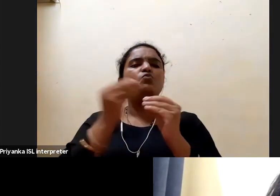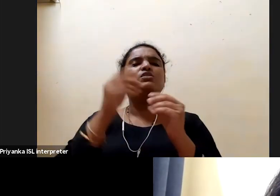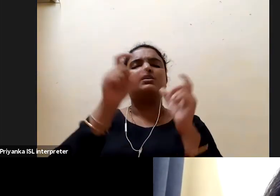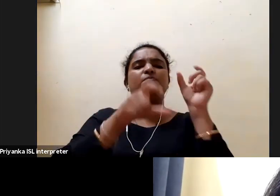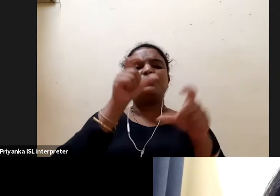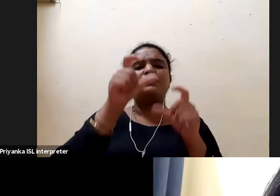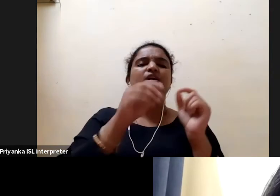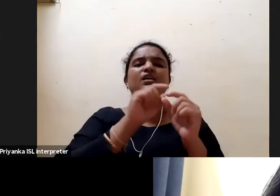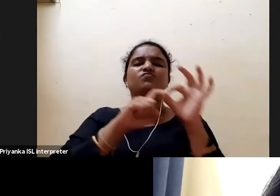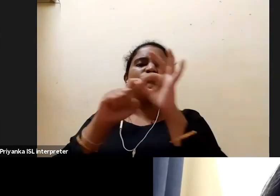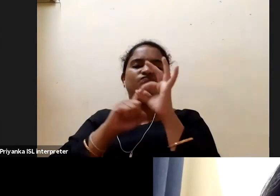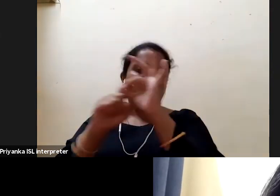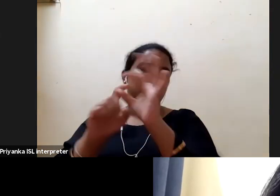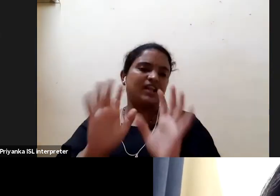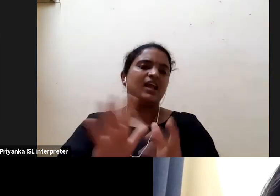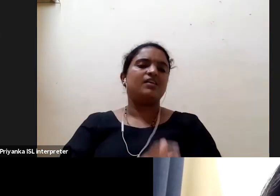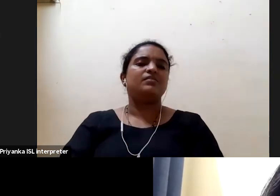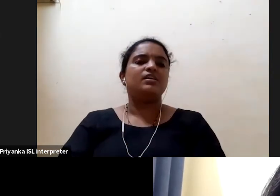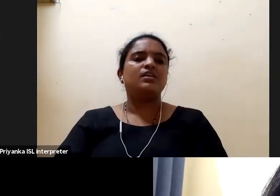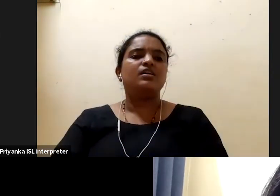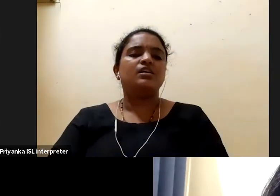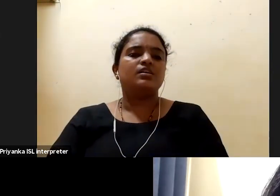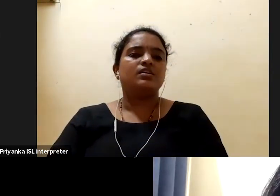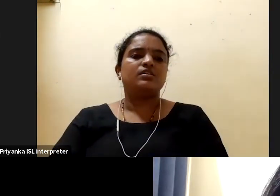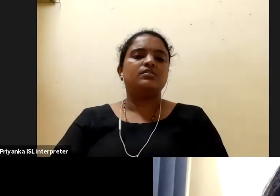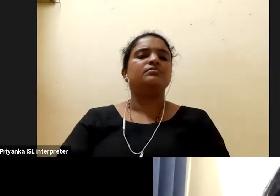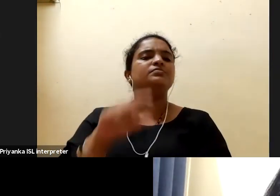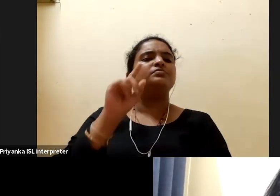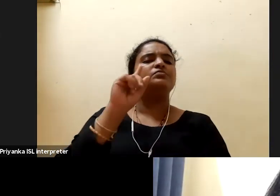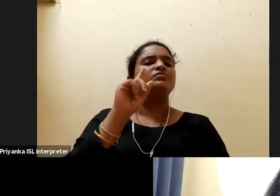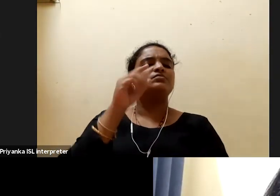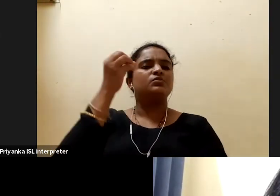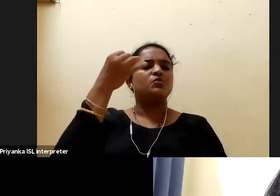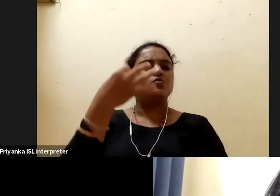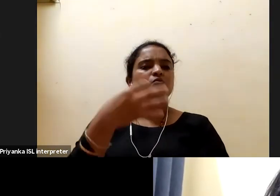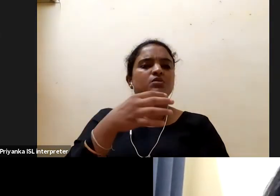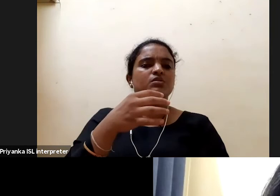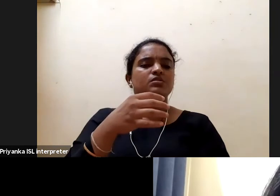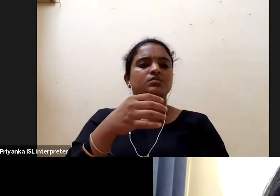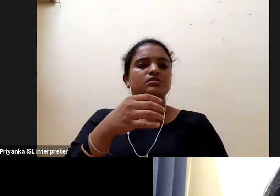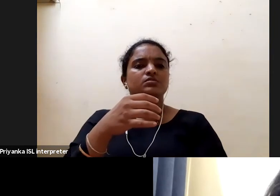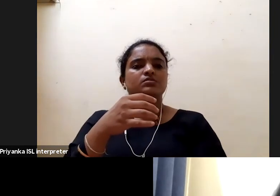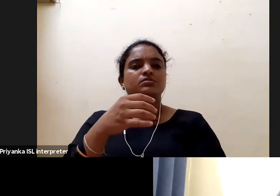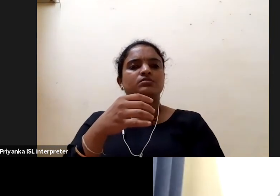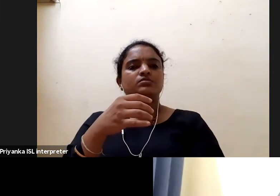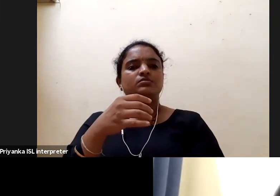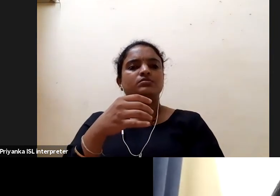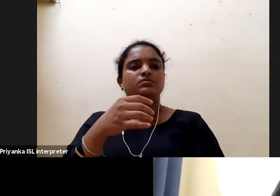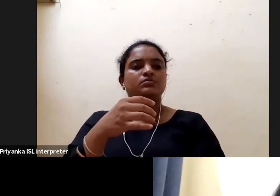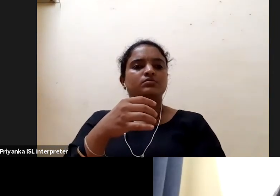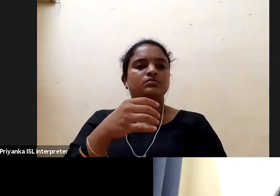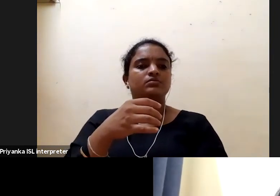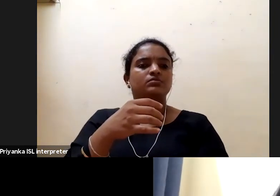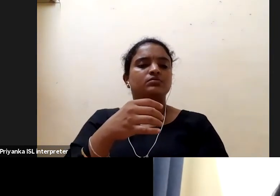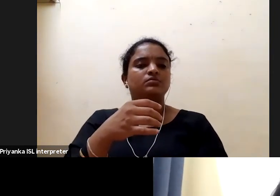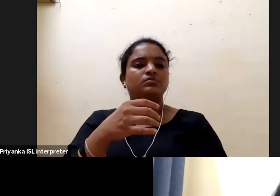audience. So I think a couple of them are to do, quite specifically with